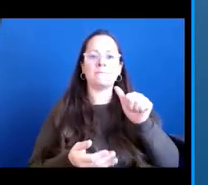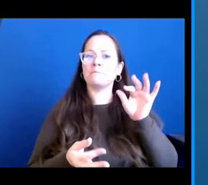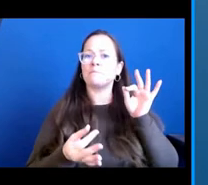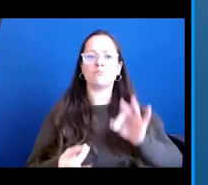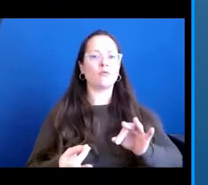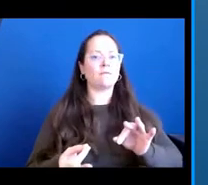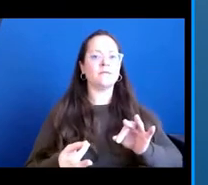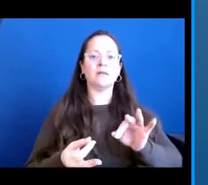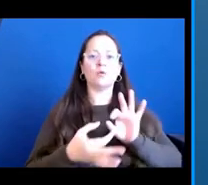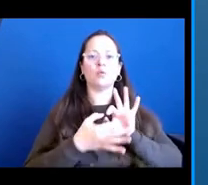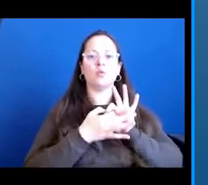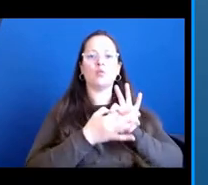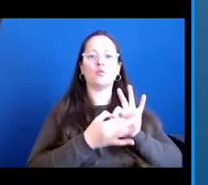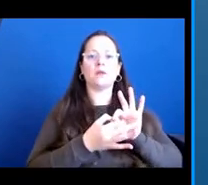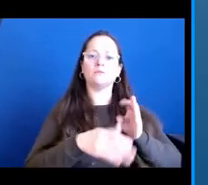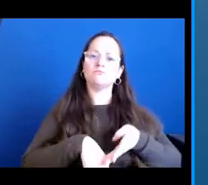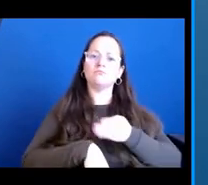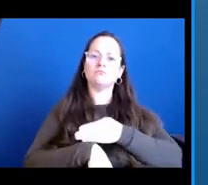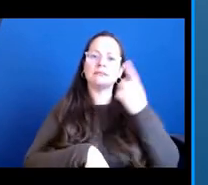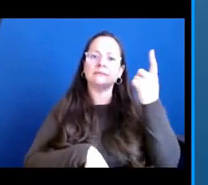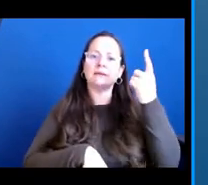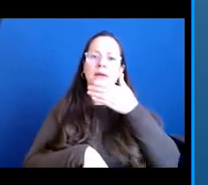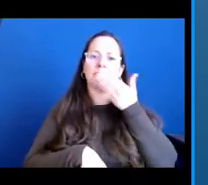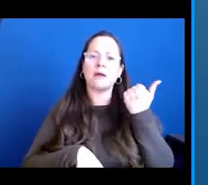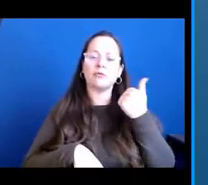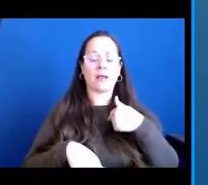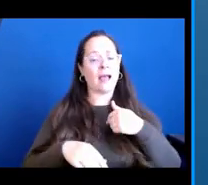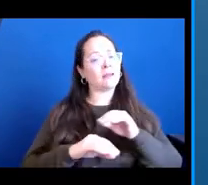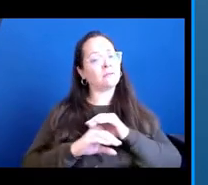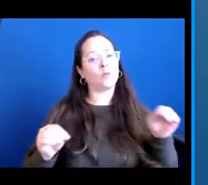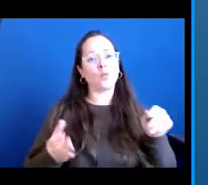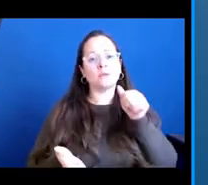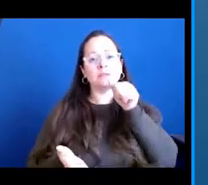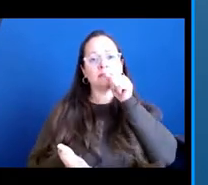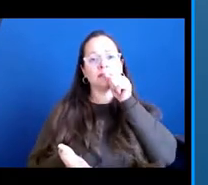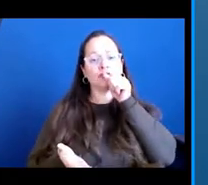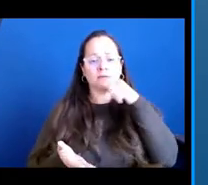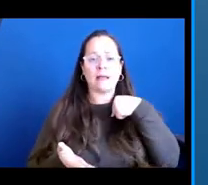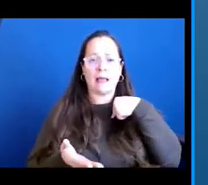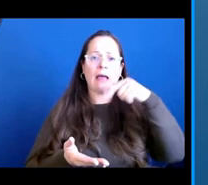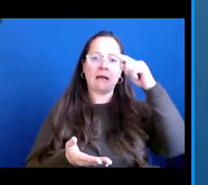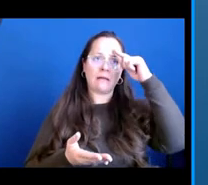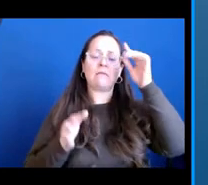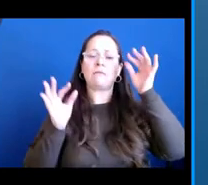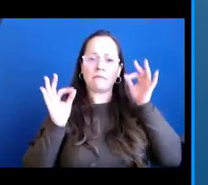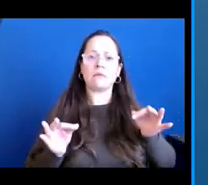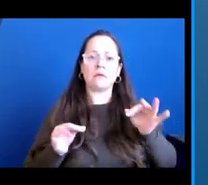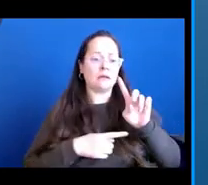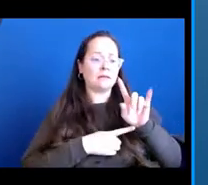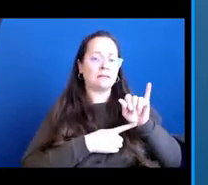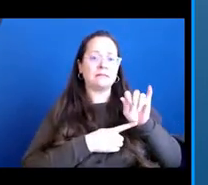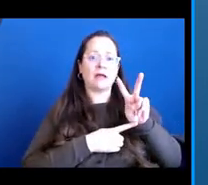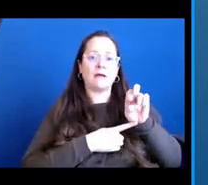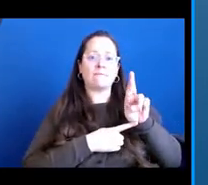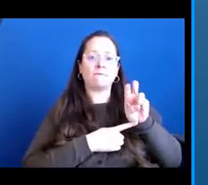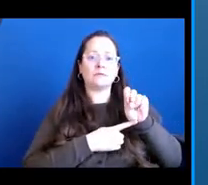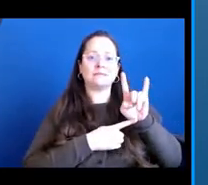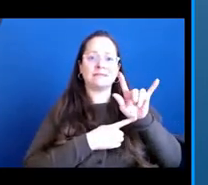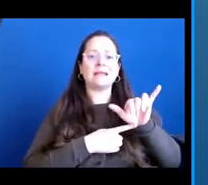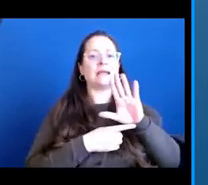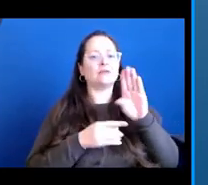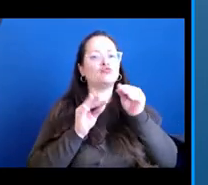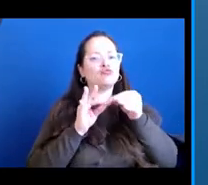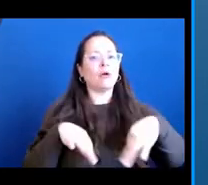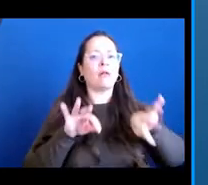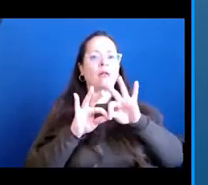better I have made no secret of my conviction that diversity is a critical element for the Democratic party to